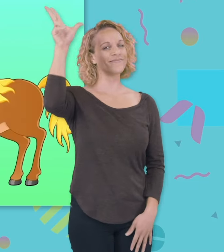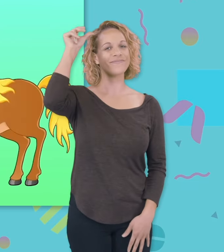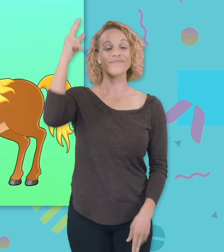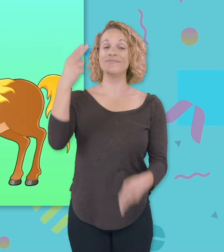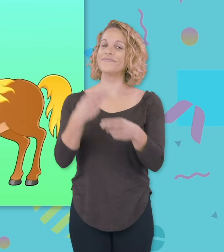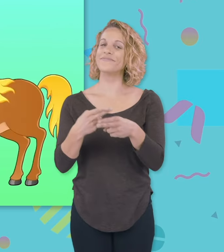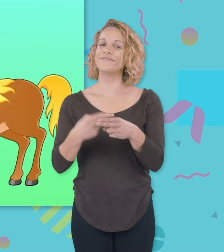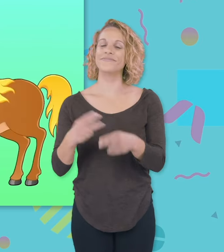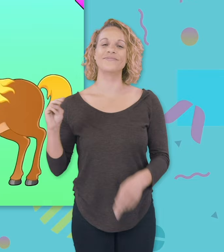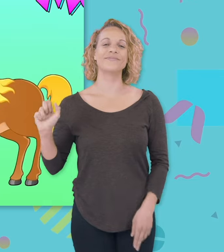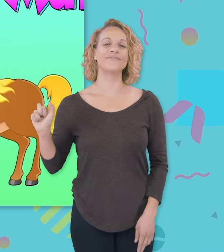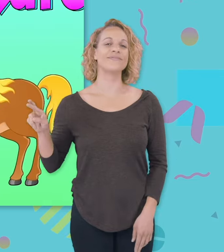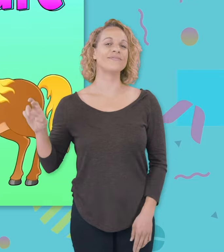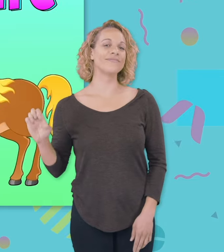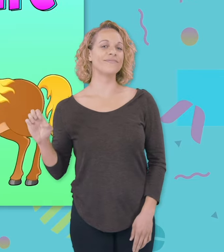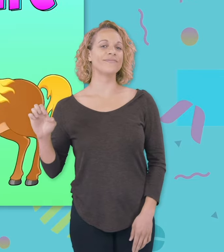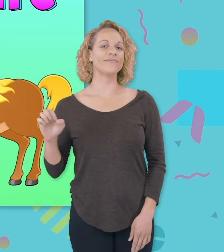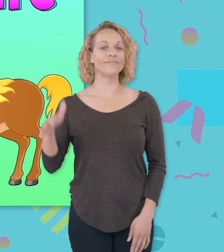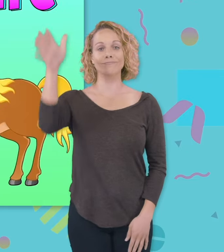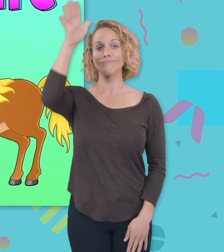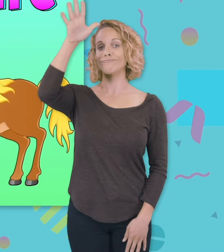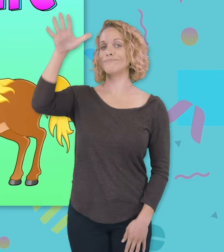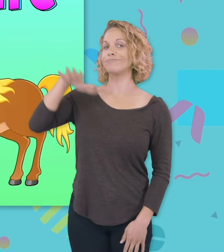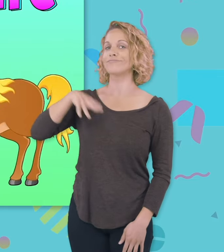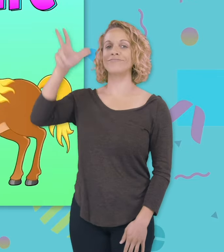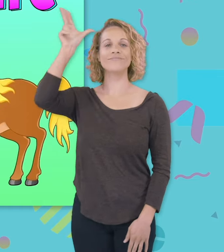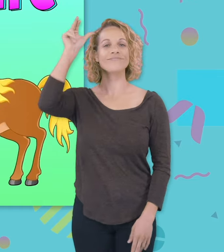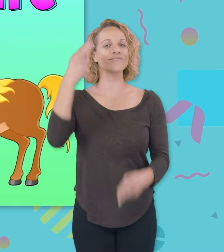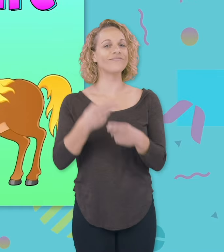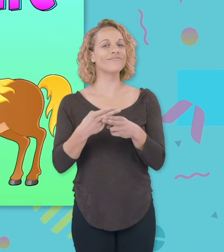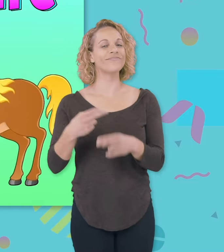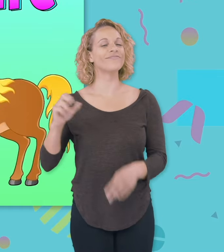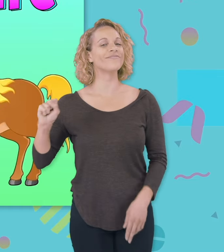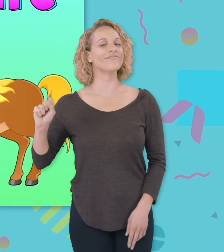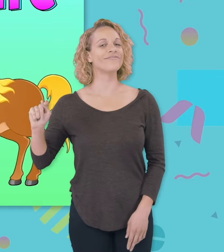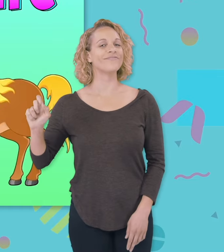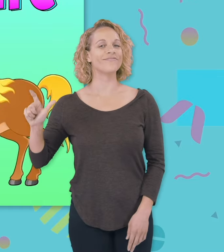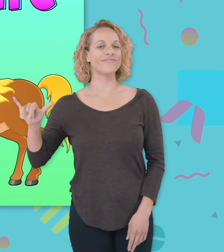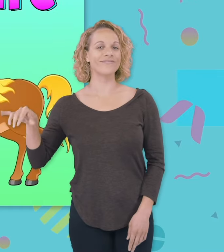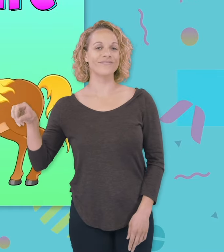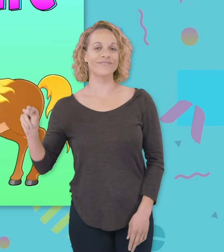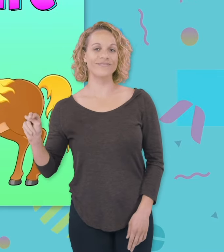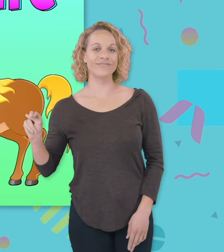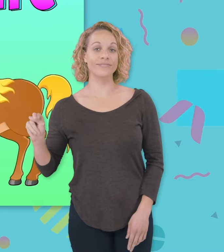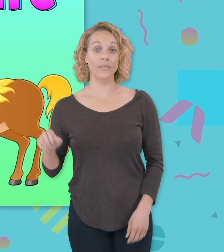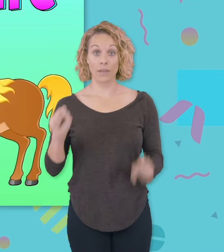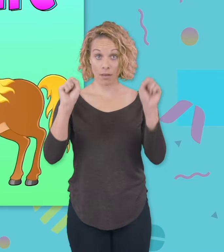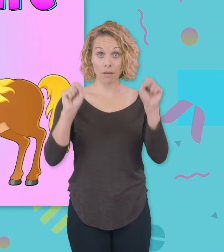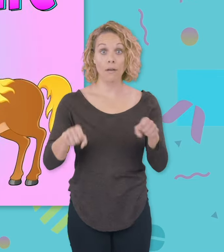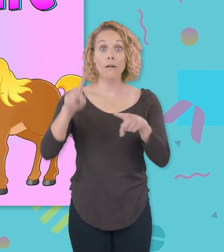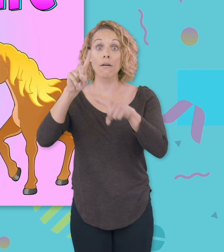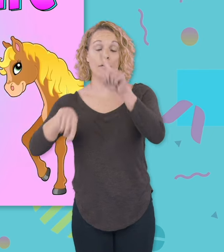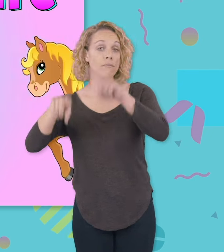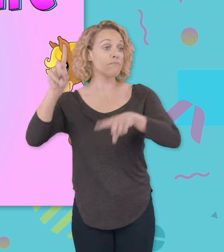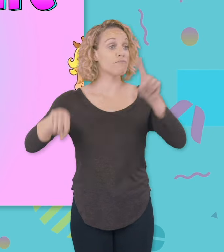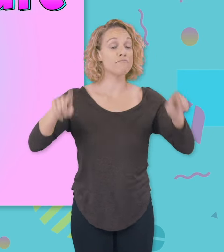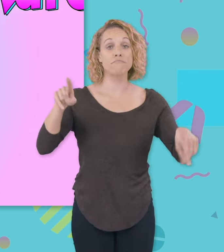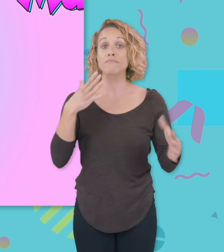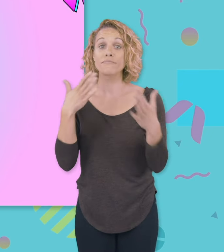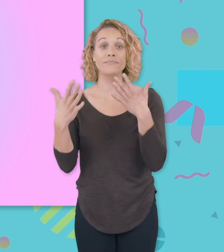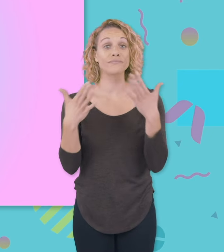grown-up girl is called a mare, and a grown-up boy is a stallion. They can